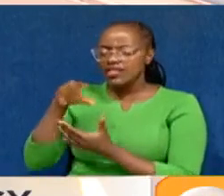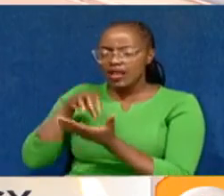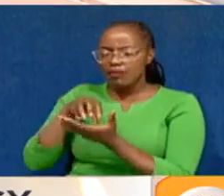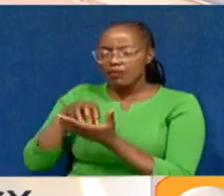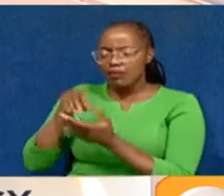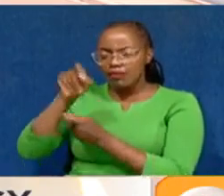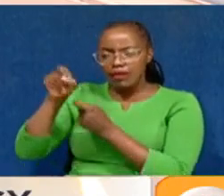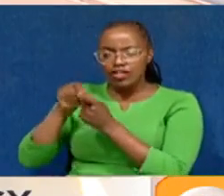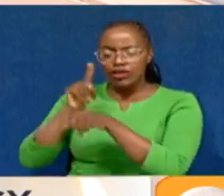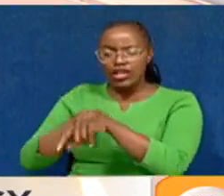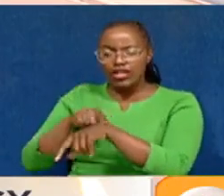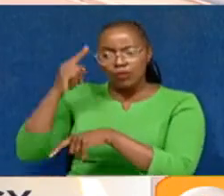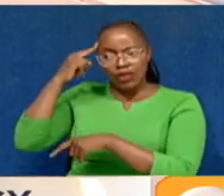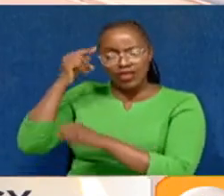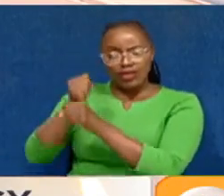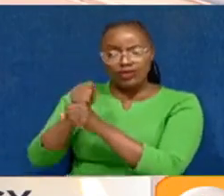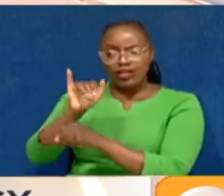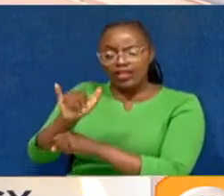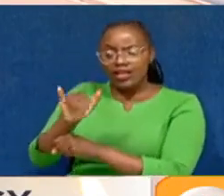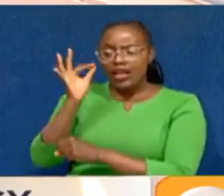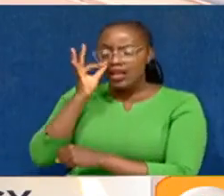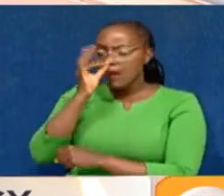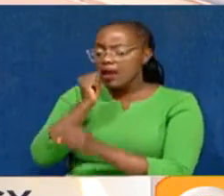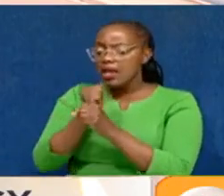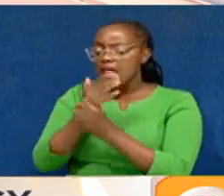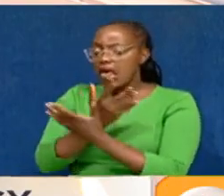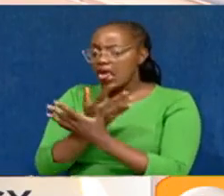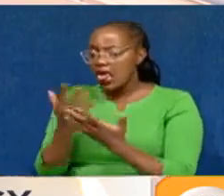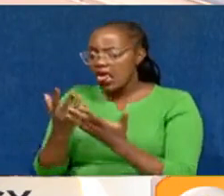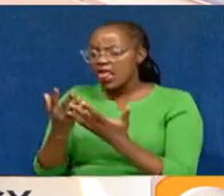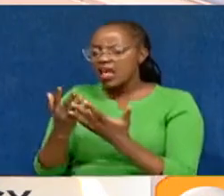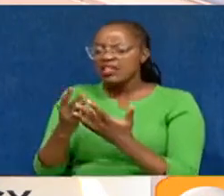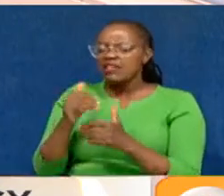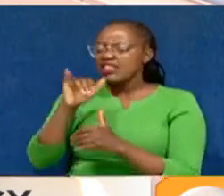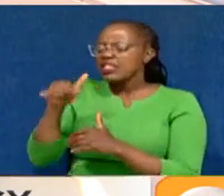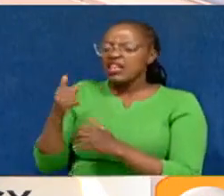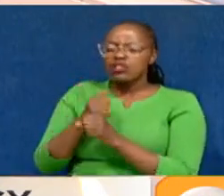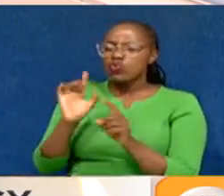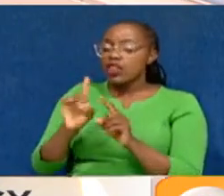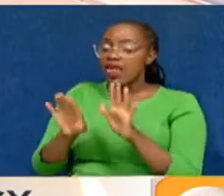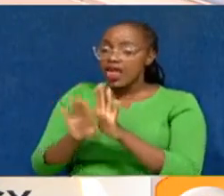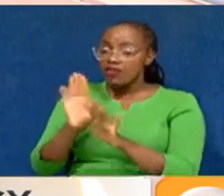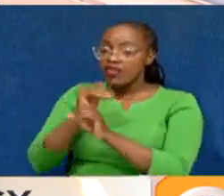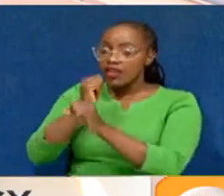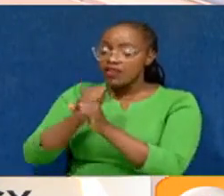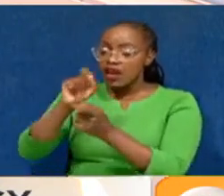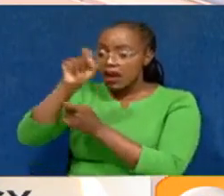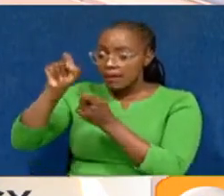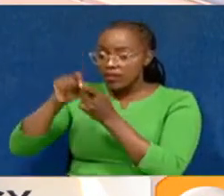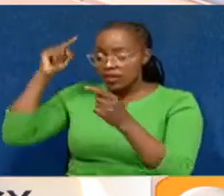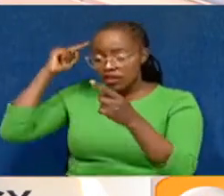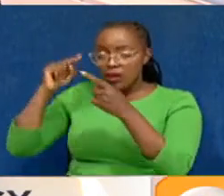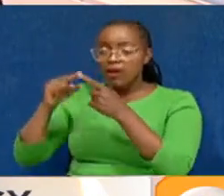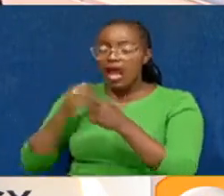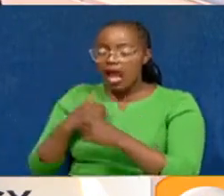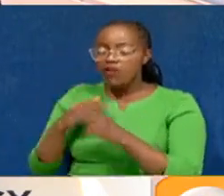time. And the reason he did that was because President Kibaki never did anything merely to do something. Everything he did had a particular purpose,